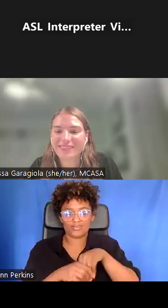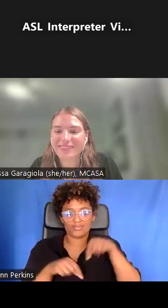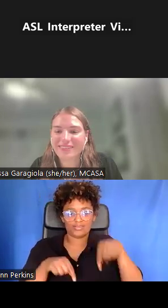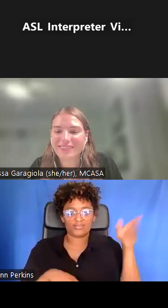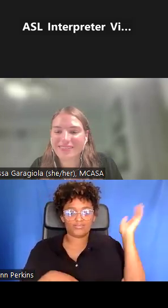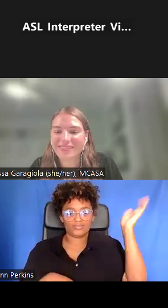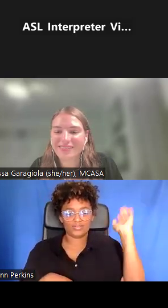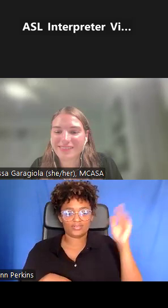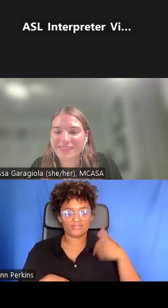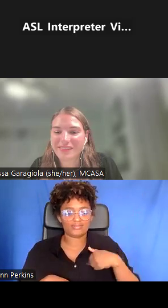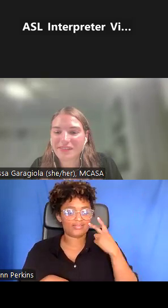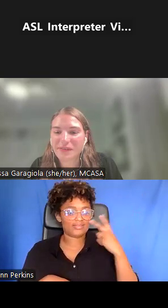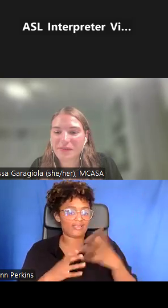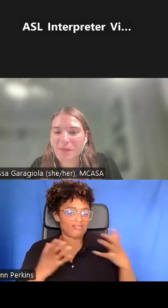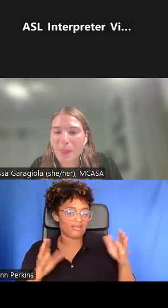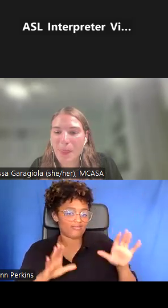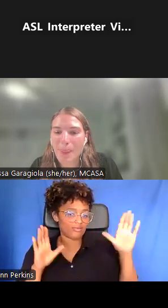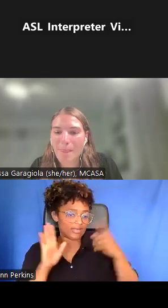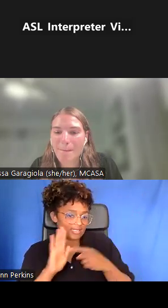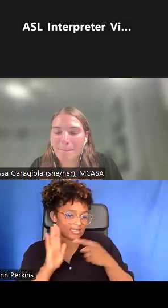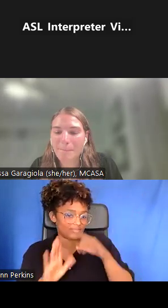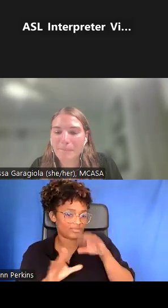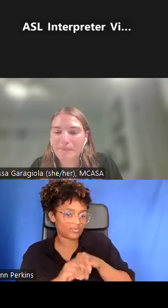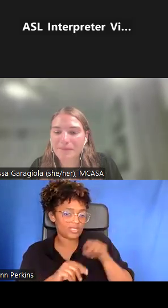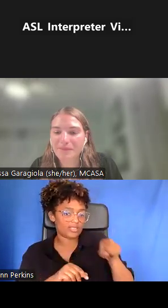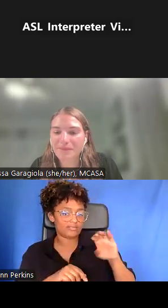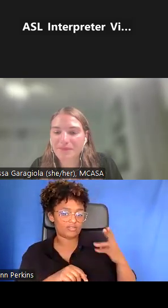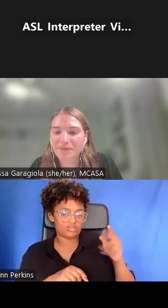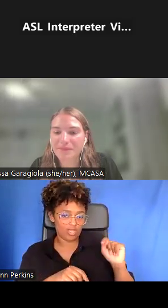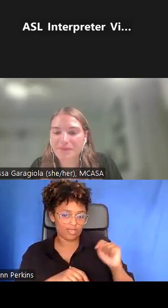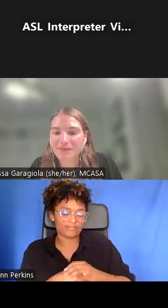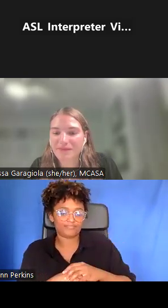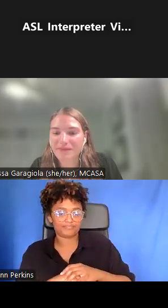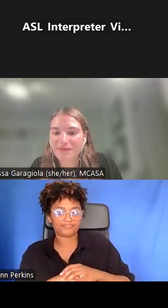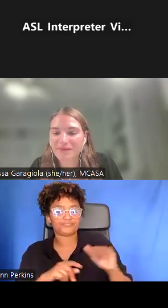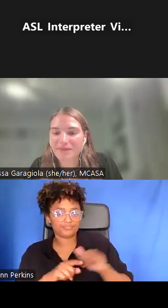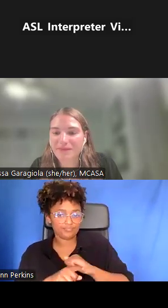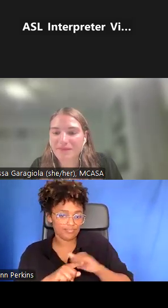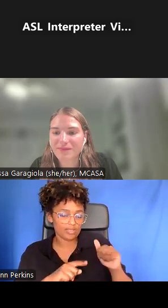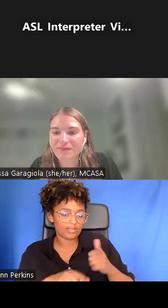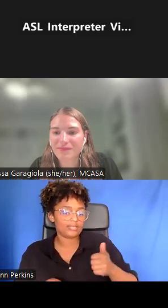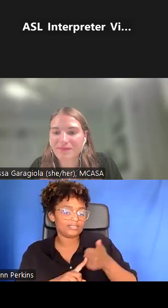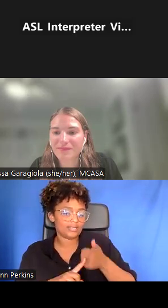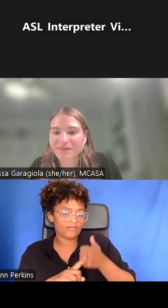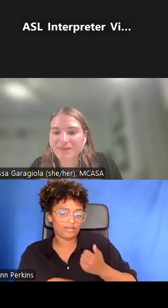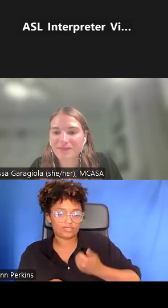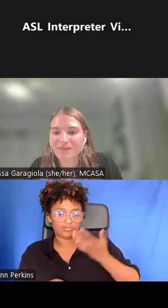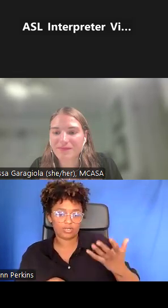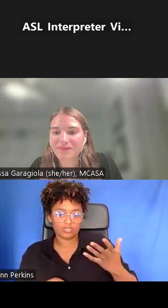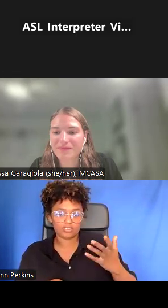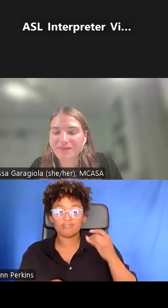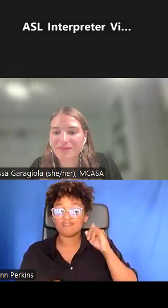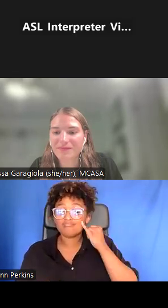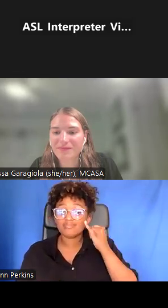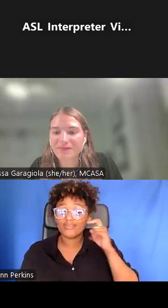great examples of emotional self-care in the chat. Practicing self-expression, crying when you need to. Yeah, just